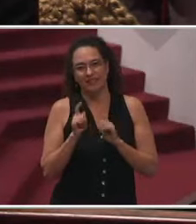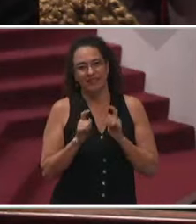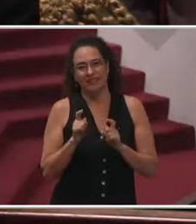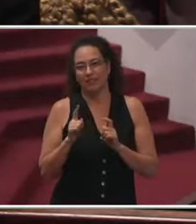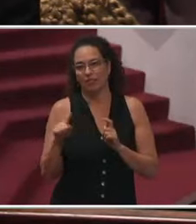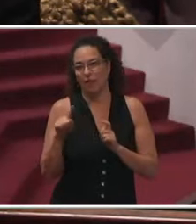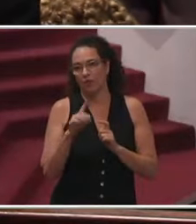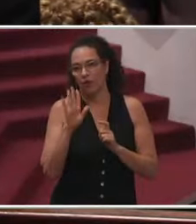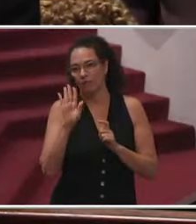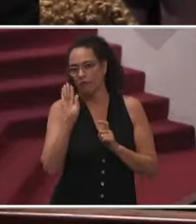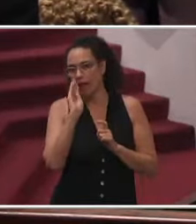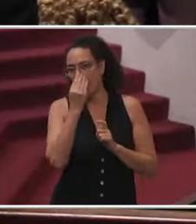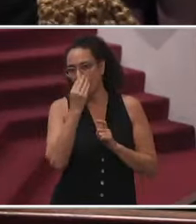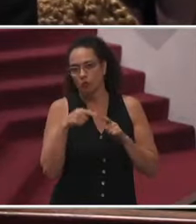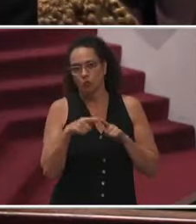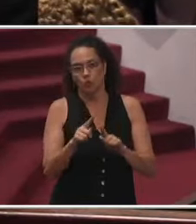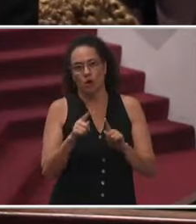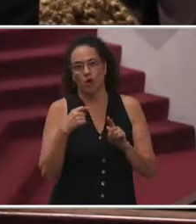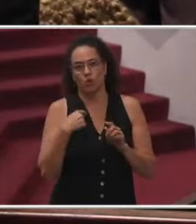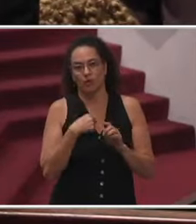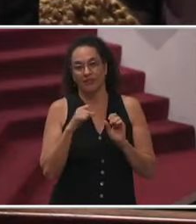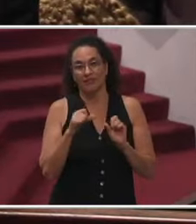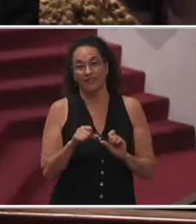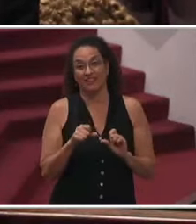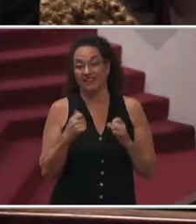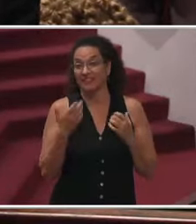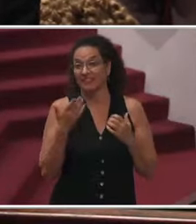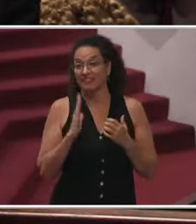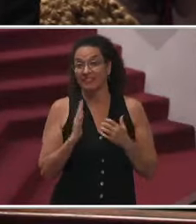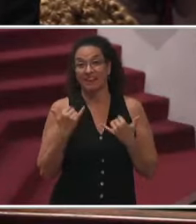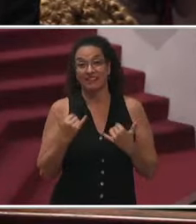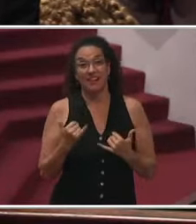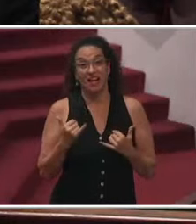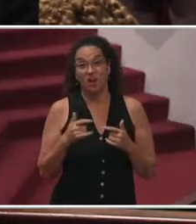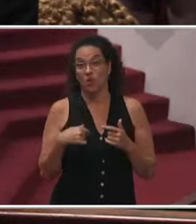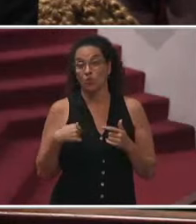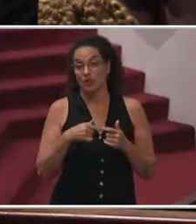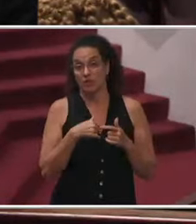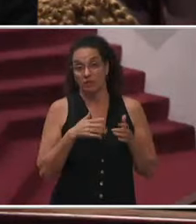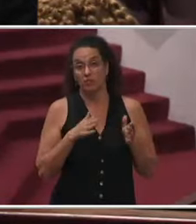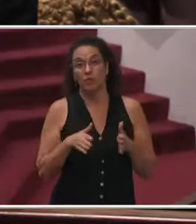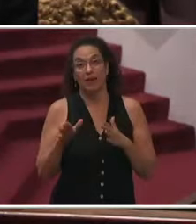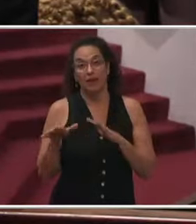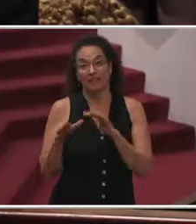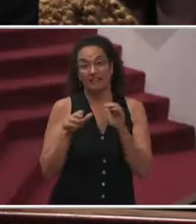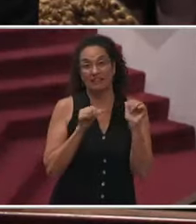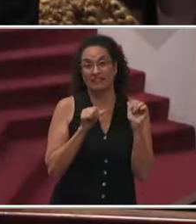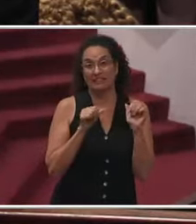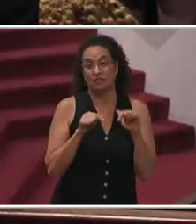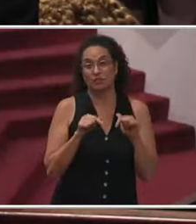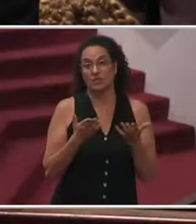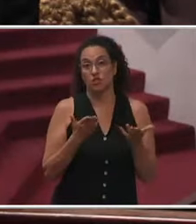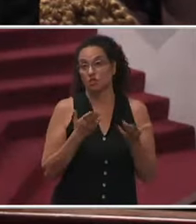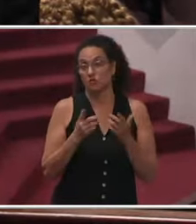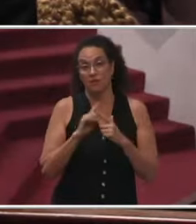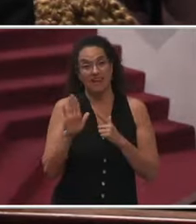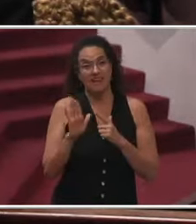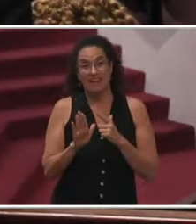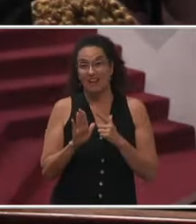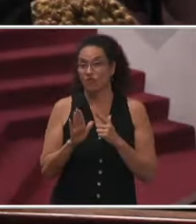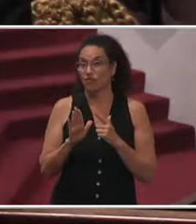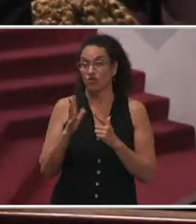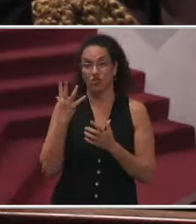we can. So God, now as we prepare to leave from this service, but never from your presence, God,